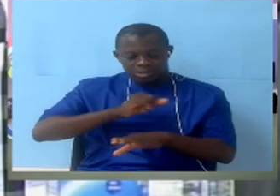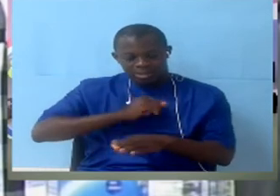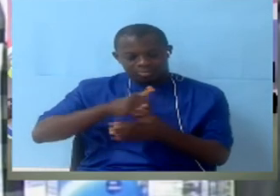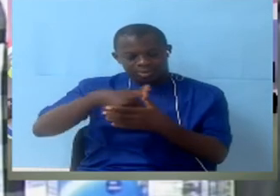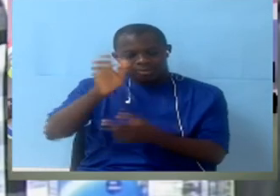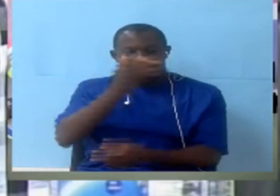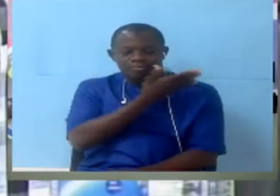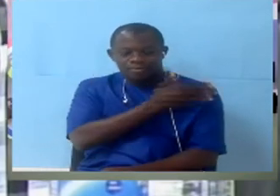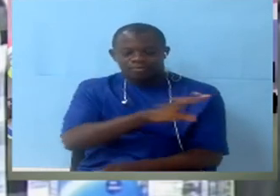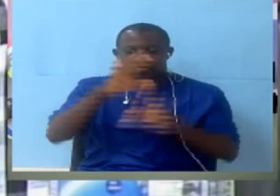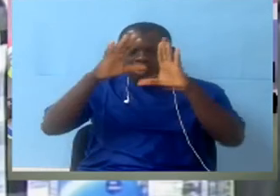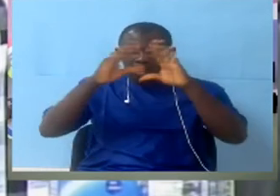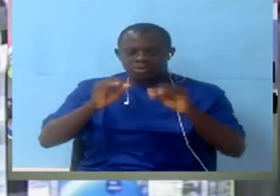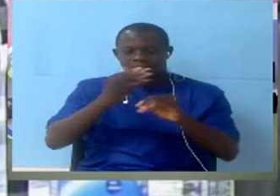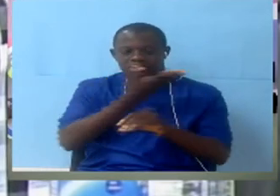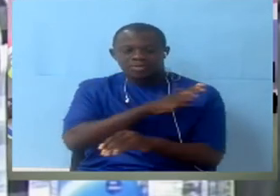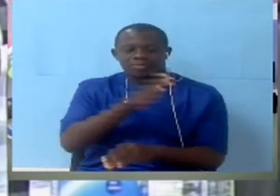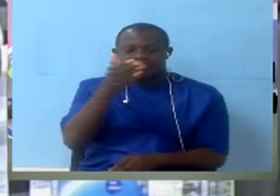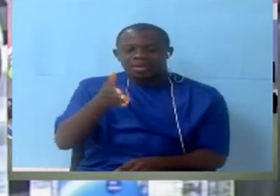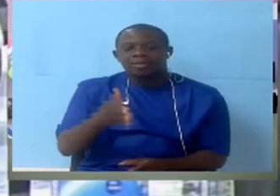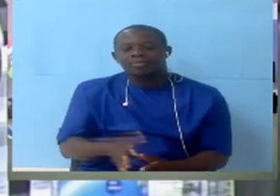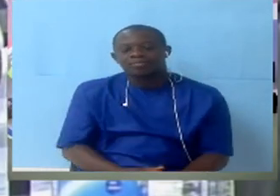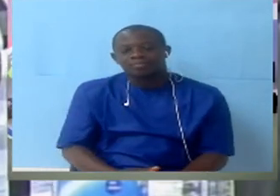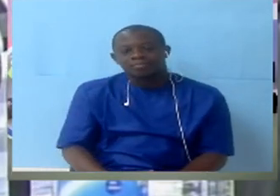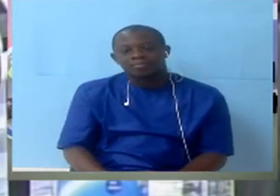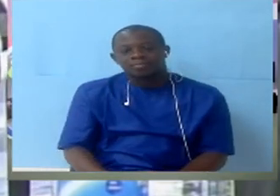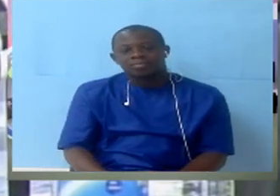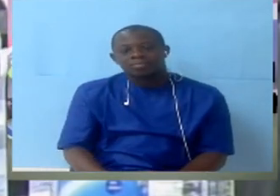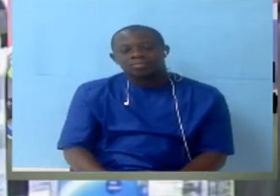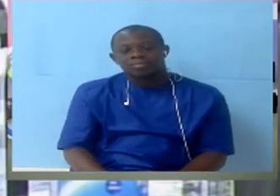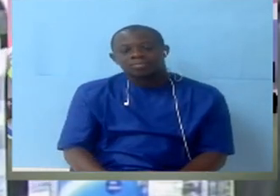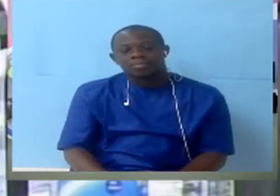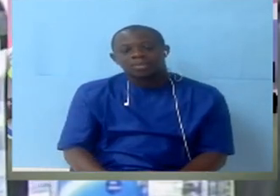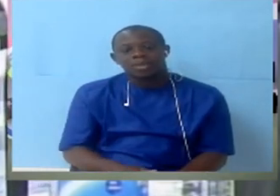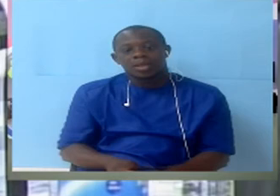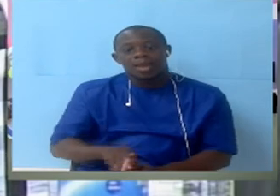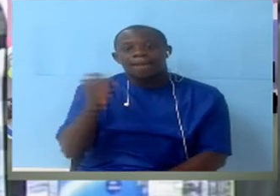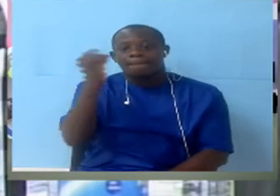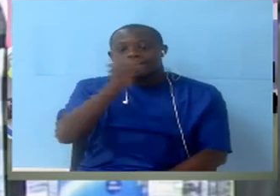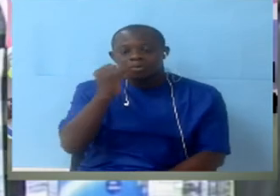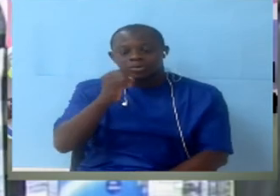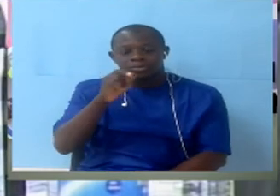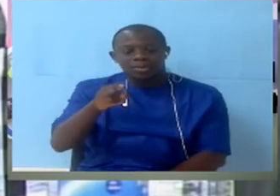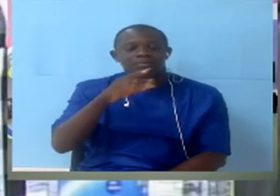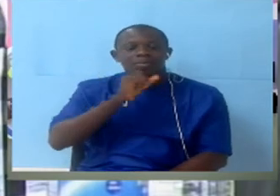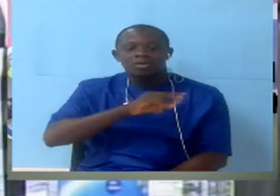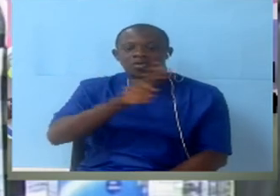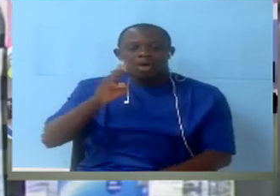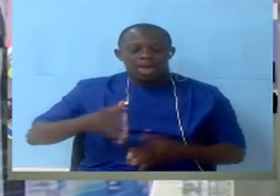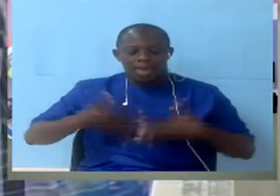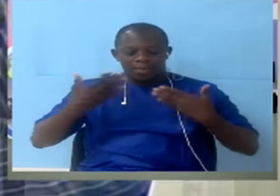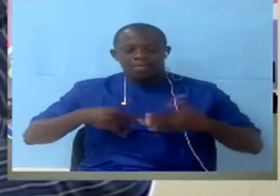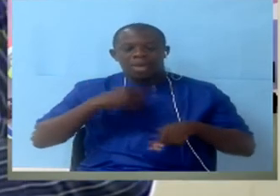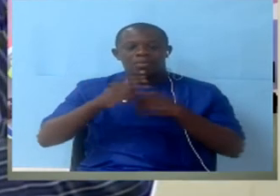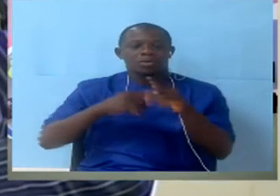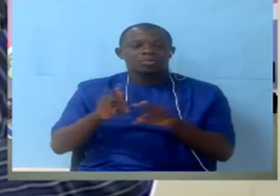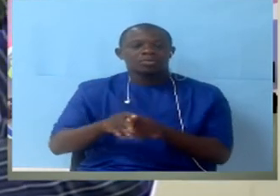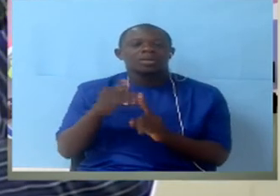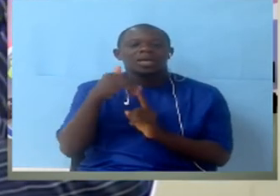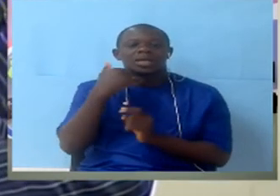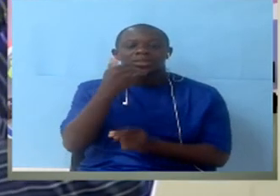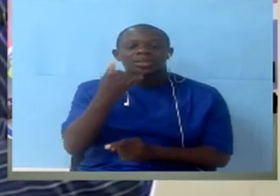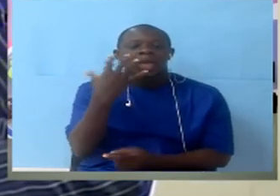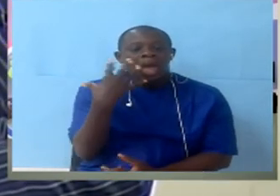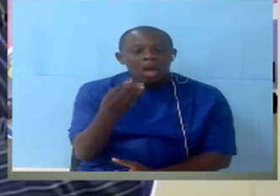office. Where to ye? And left him there. Because our command away. Because that man was not happy about what. But was how come he